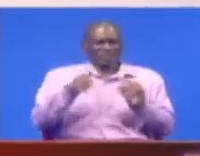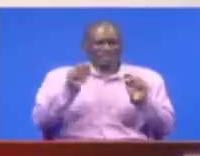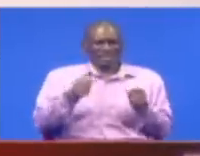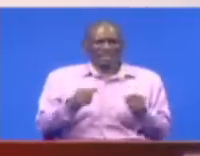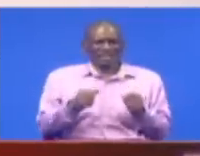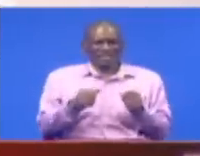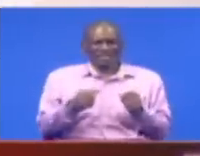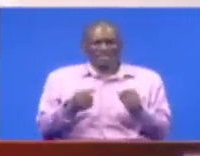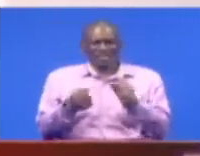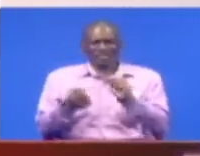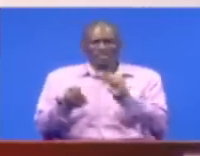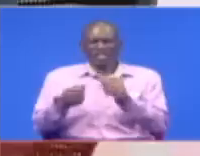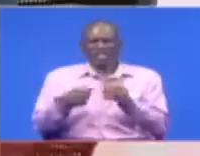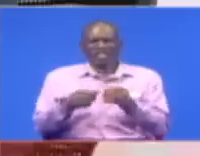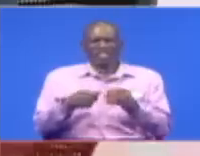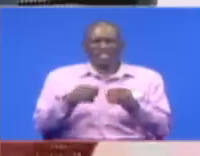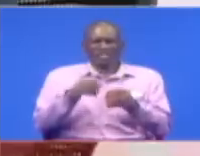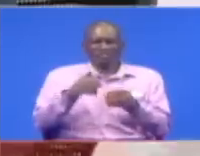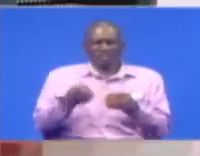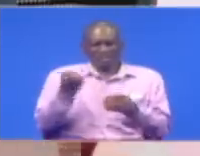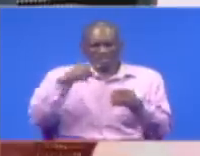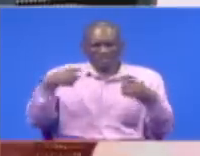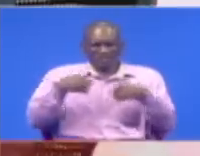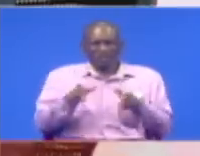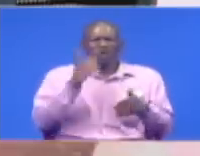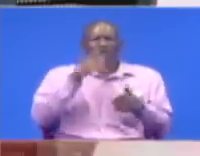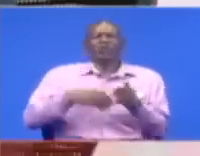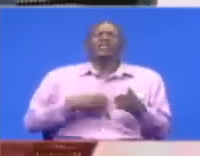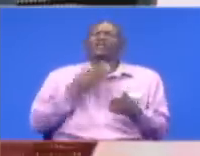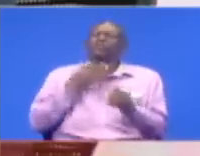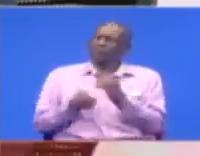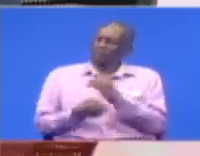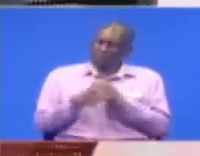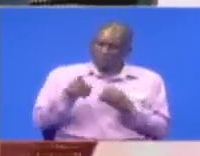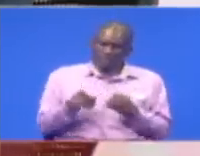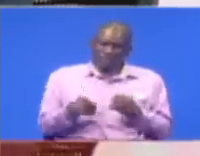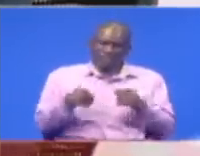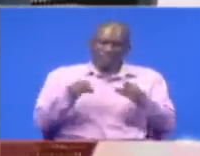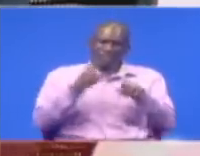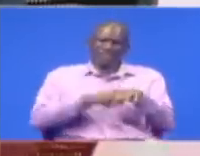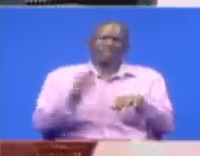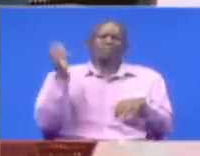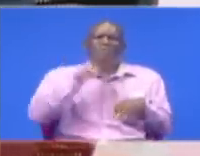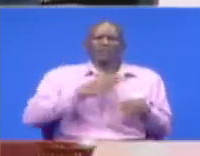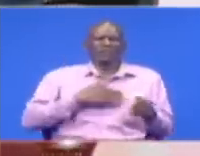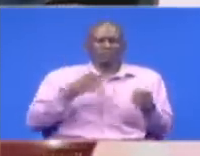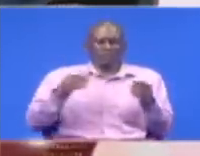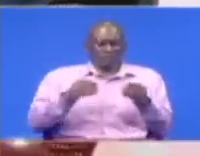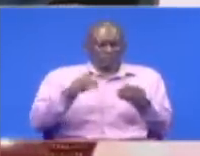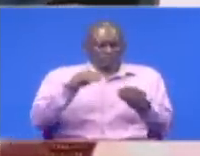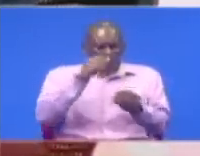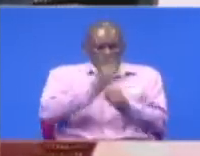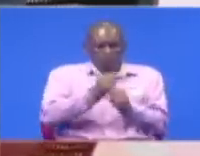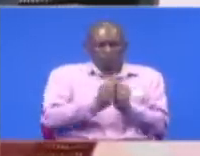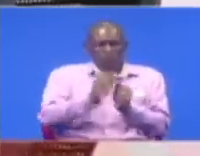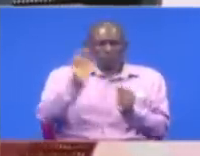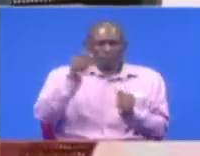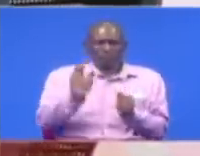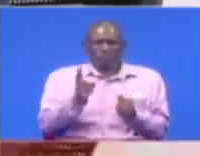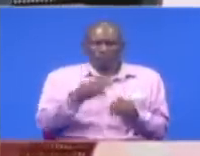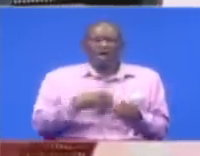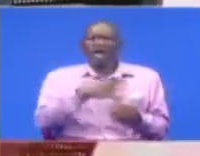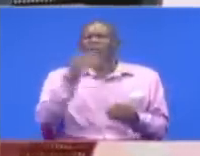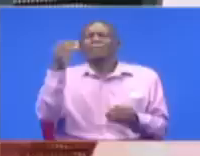to any level. All I wanted to explain is this, that as soon as I finished my brief, I went back to my